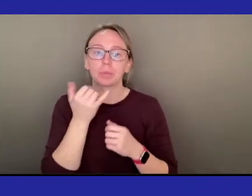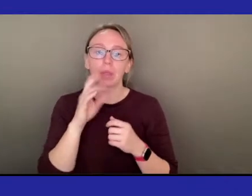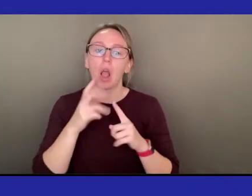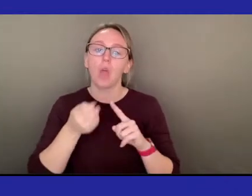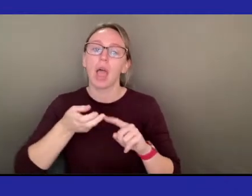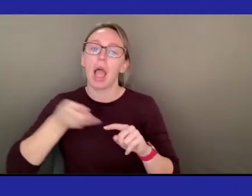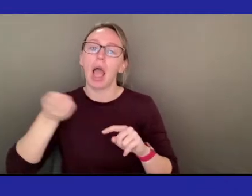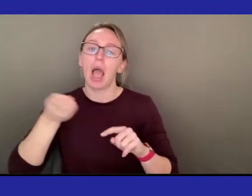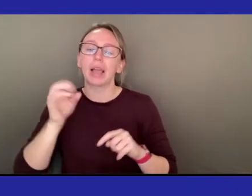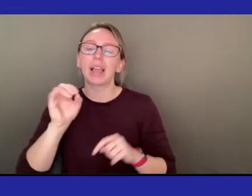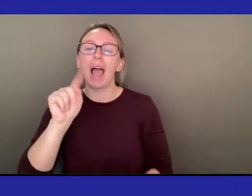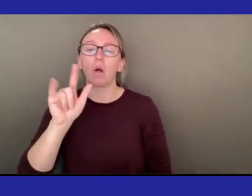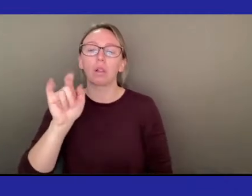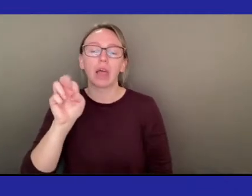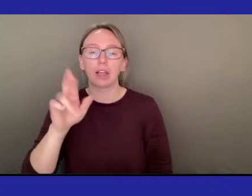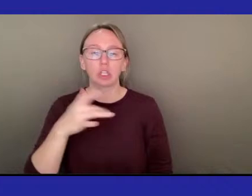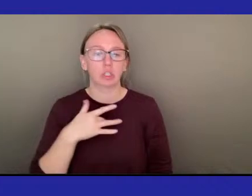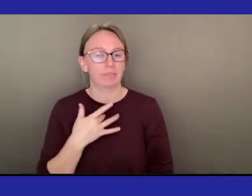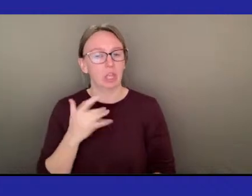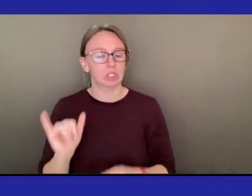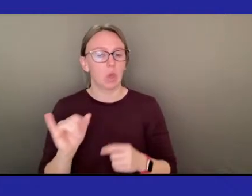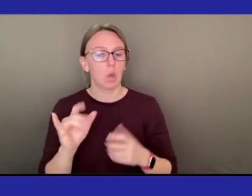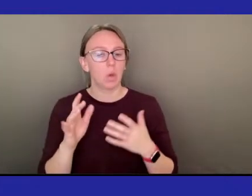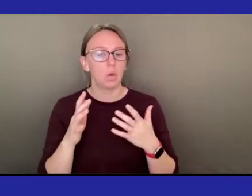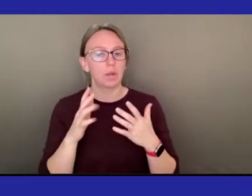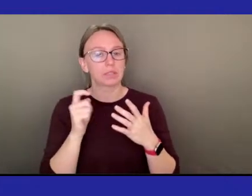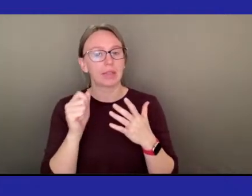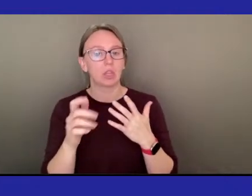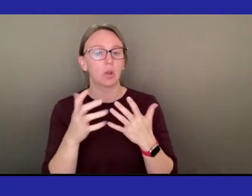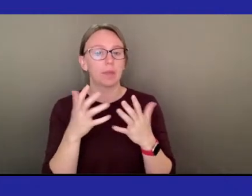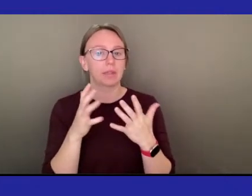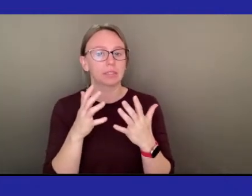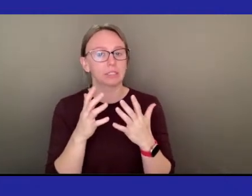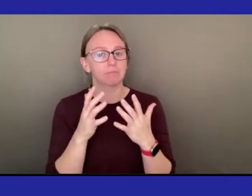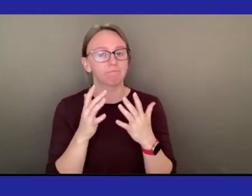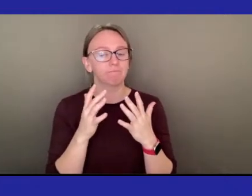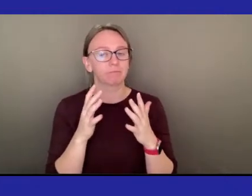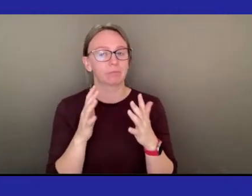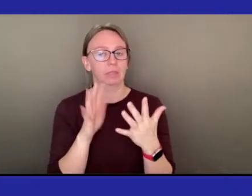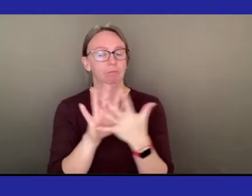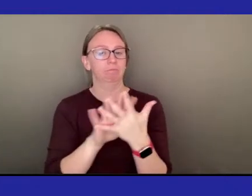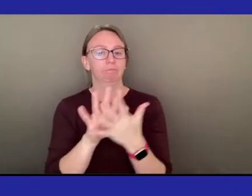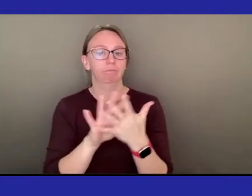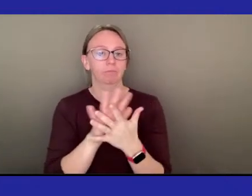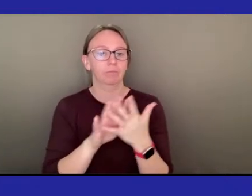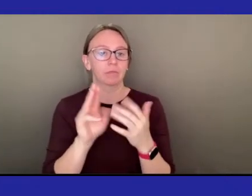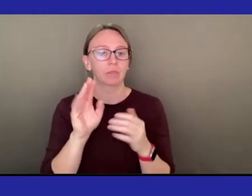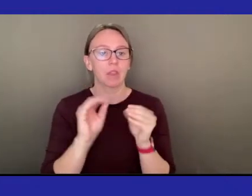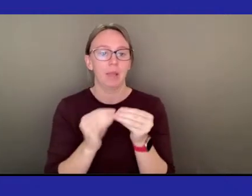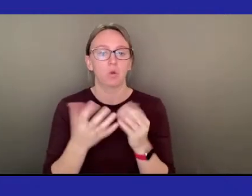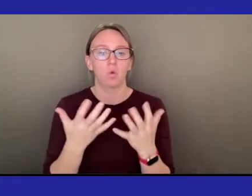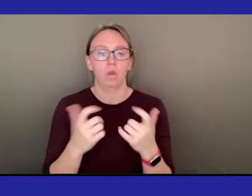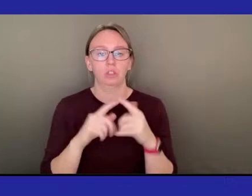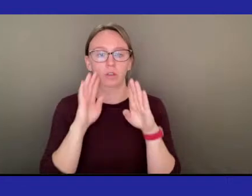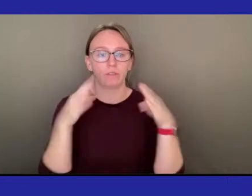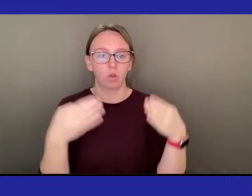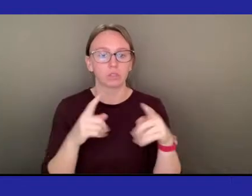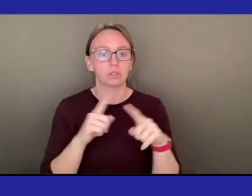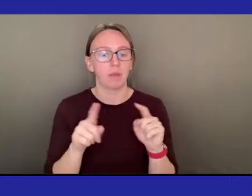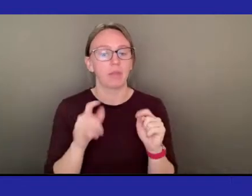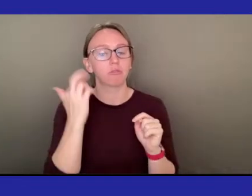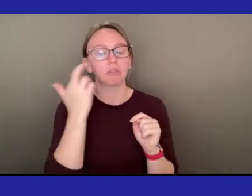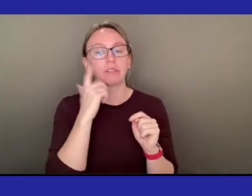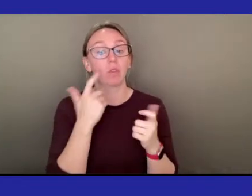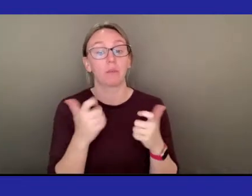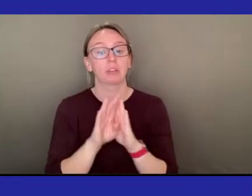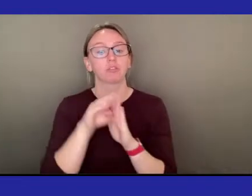care spend, and so it's a little bit of a noisy metric we want to work with MetroPlus a little bit more, but the reason for the big drop is much